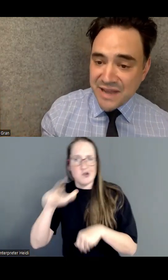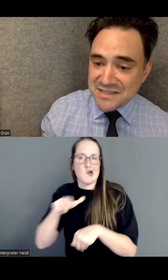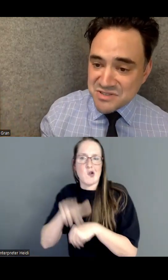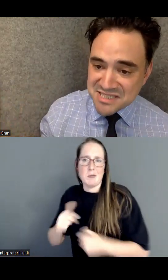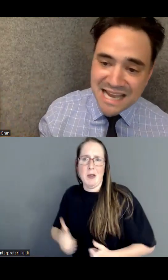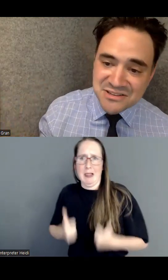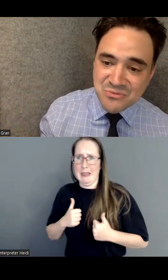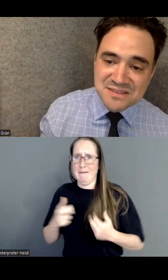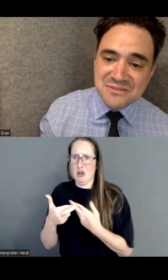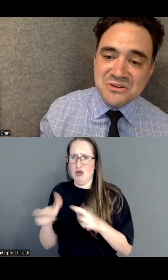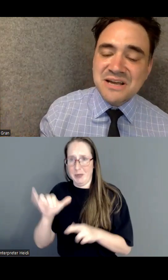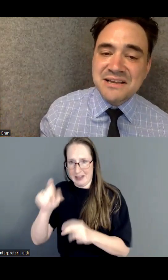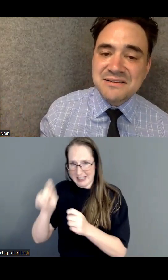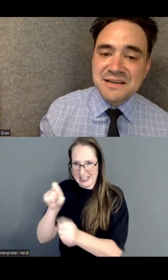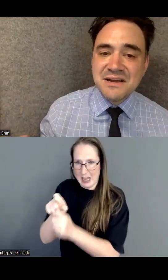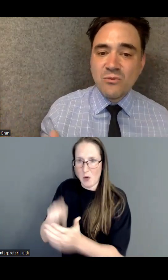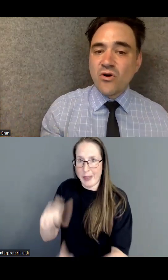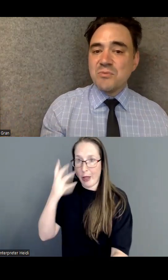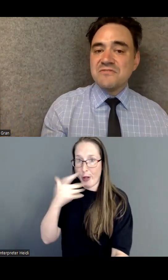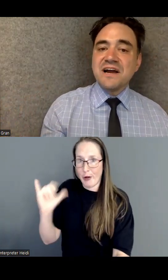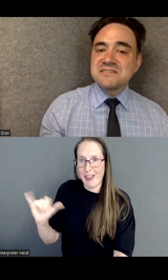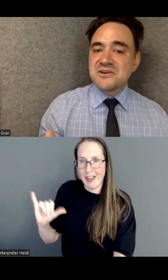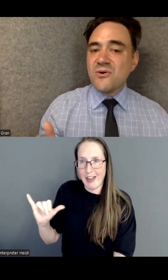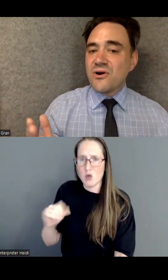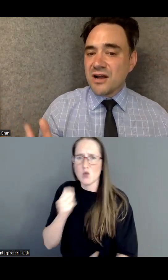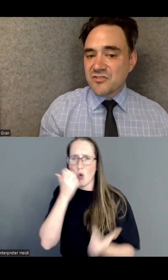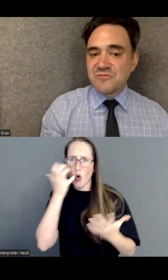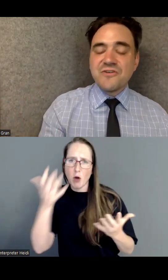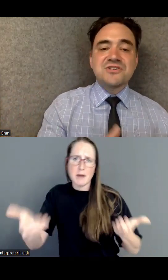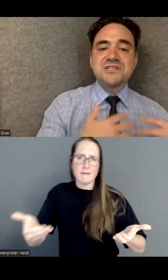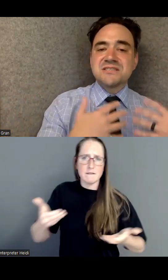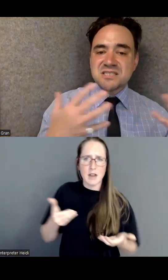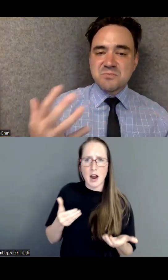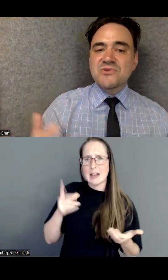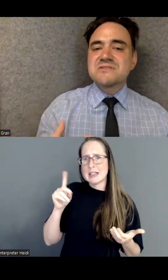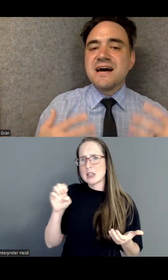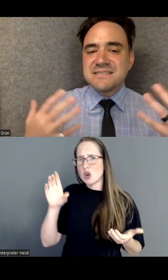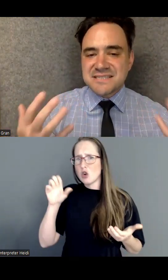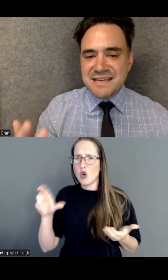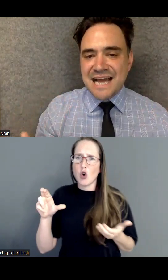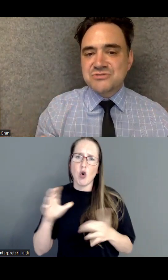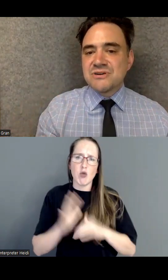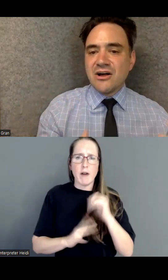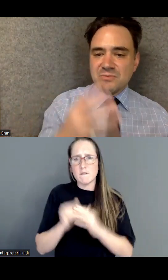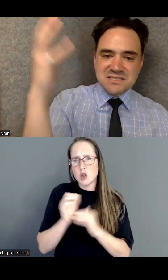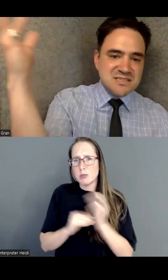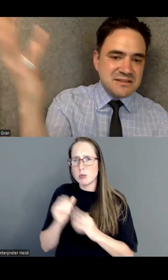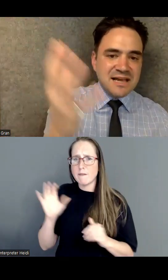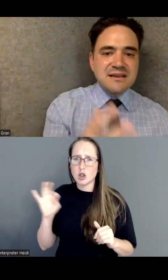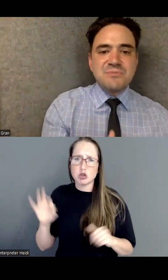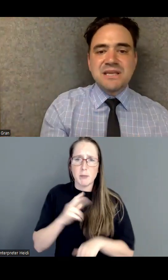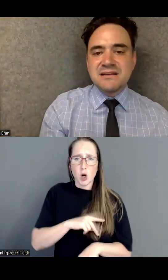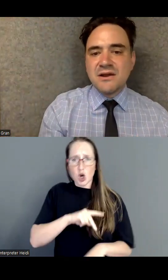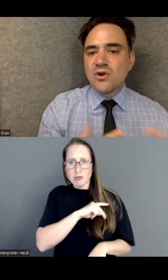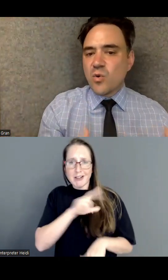That's exactly what they look like. Warm and inviting decor, comfortable furnishings, it's personalized, it's natural elements,